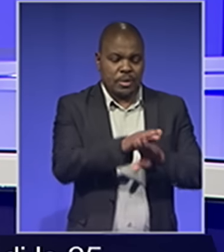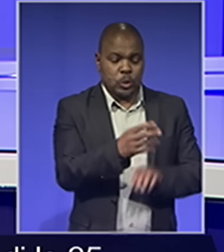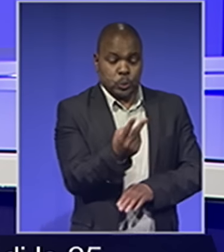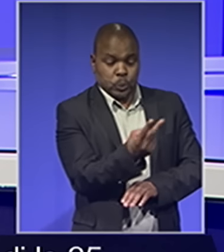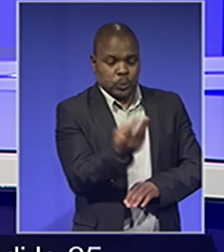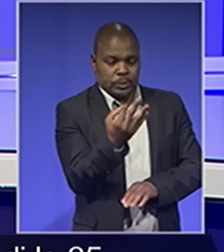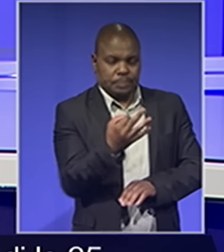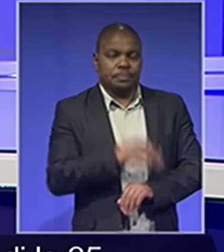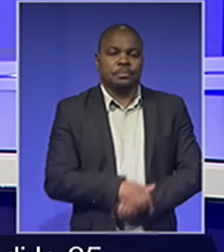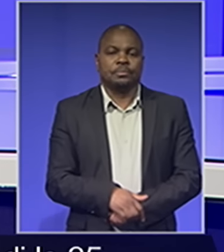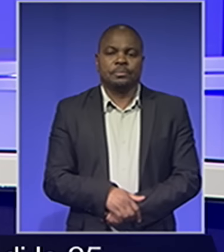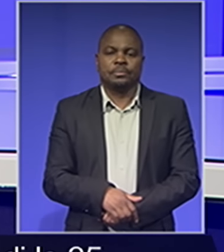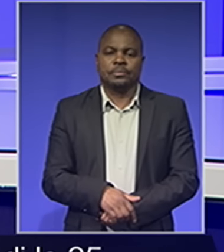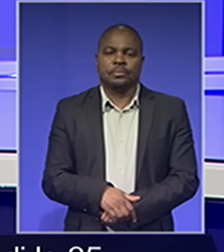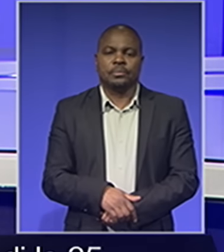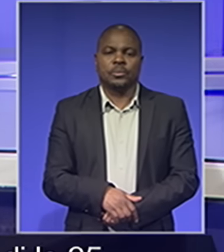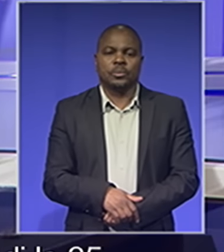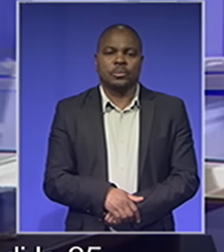babedi.